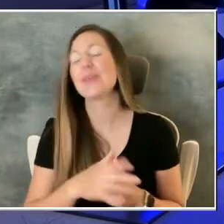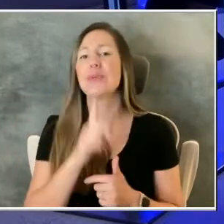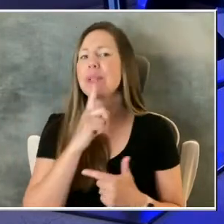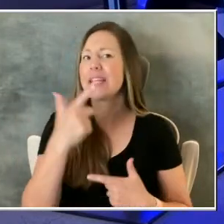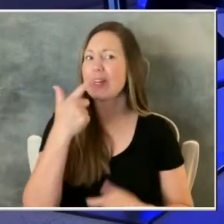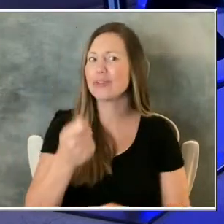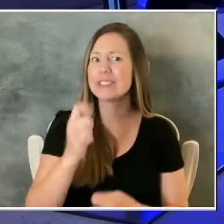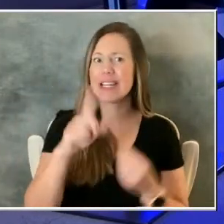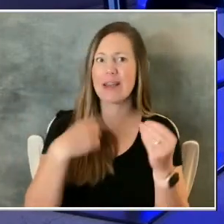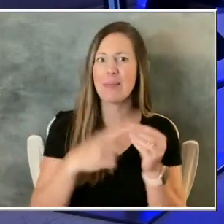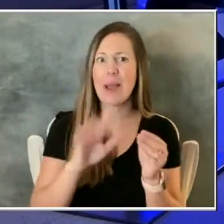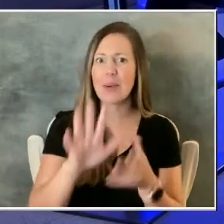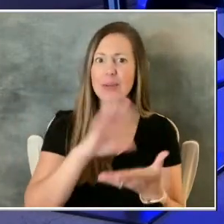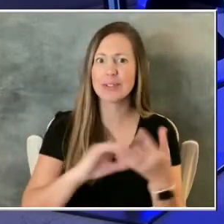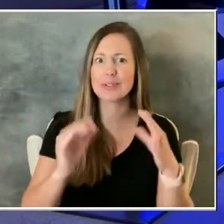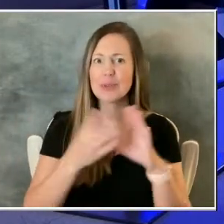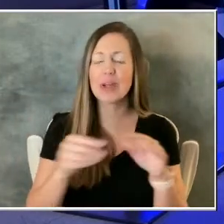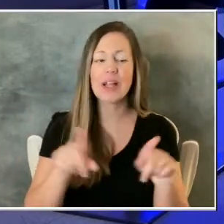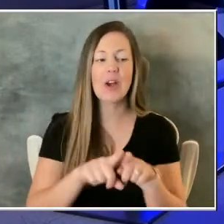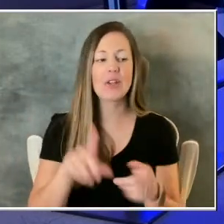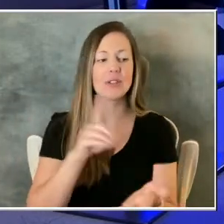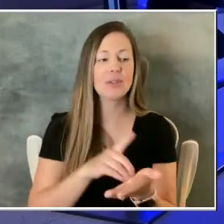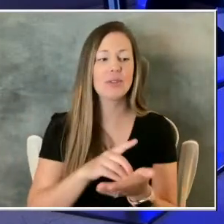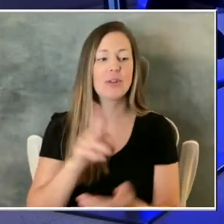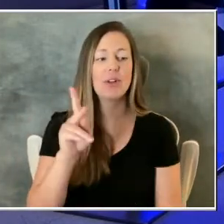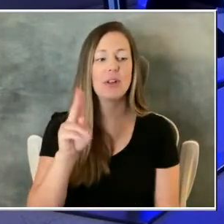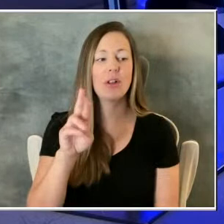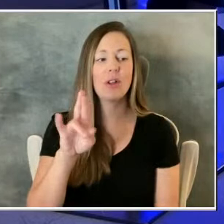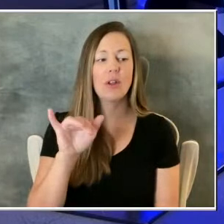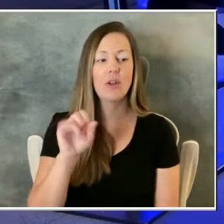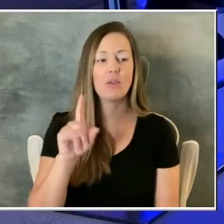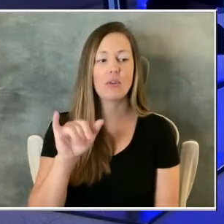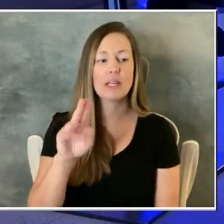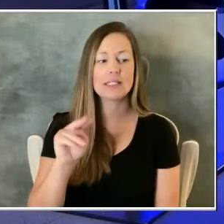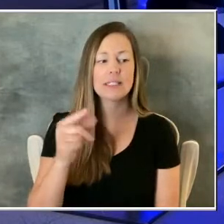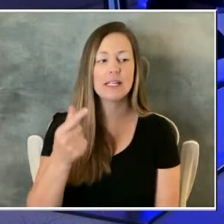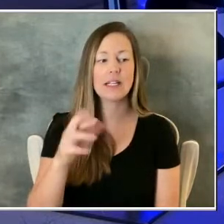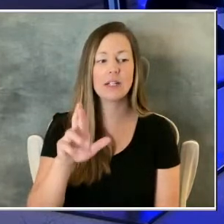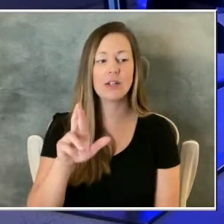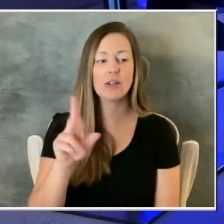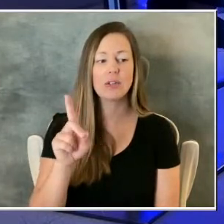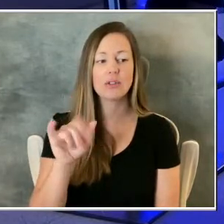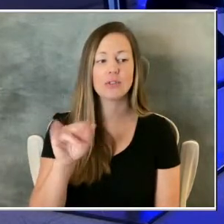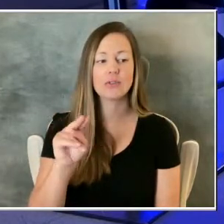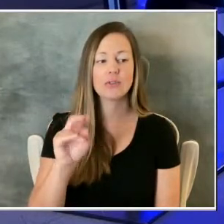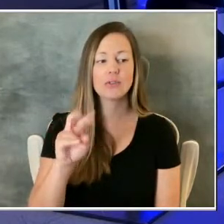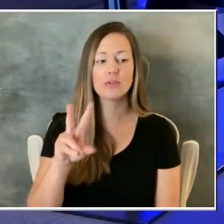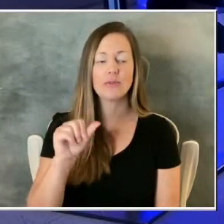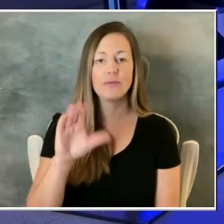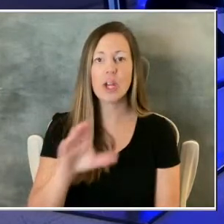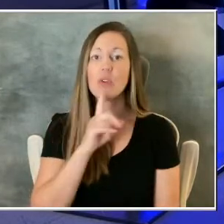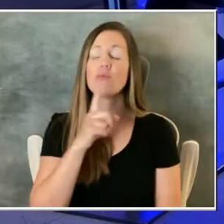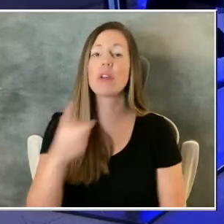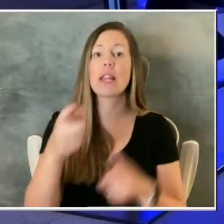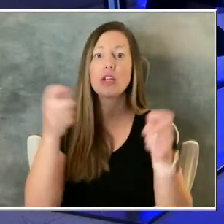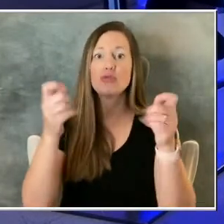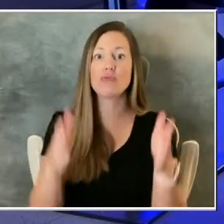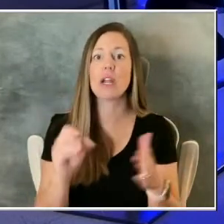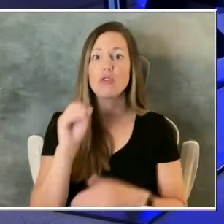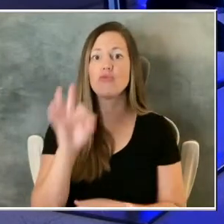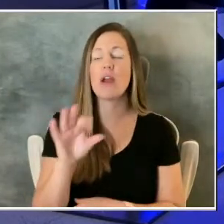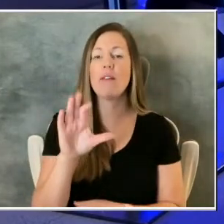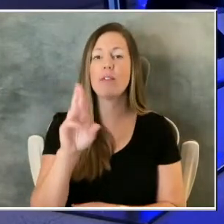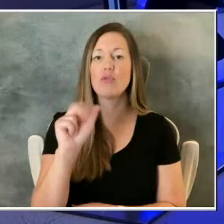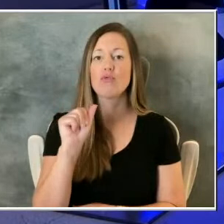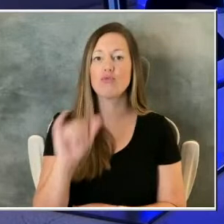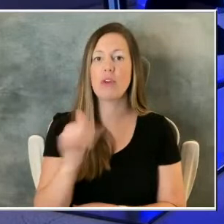lots to share. We also have Dr. Kristen Gordinobots, endocrinologist and director of the Cray Diabetes Self-Management Center here at the University of Kansas Health System.